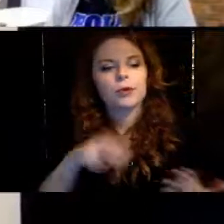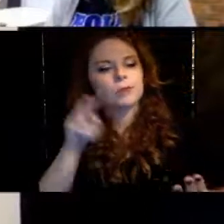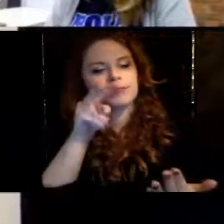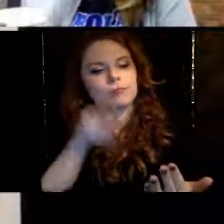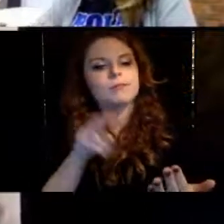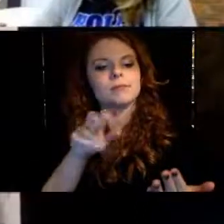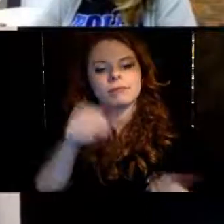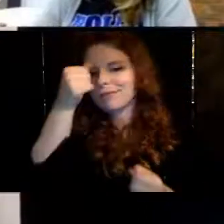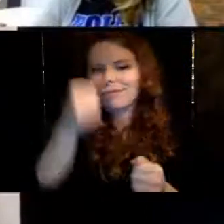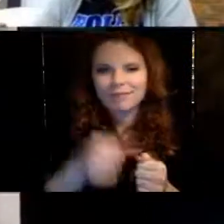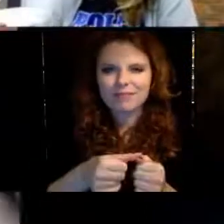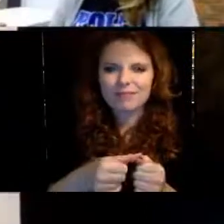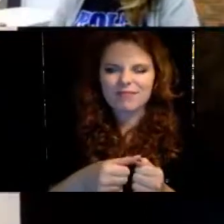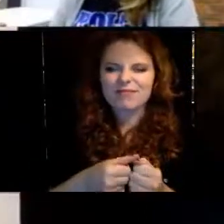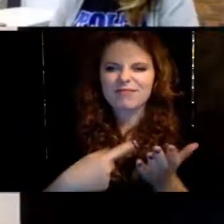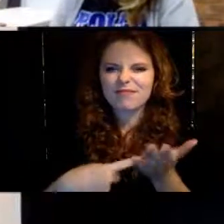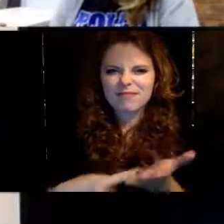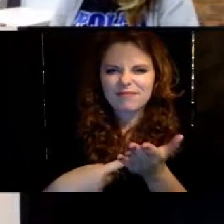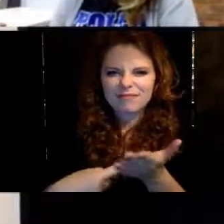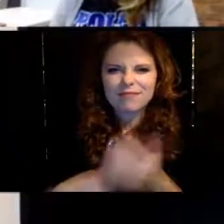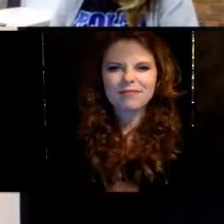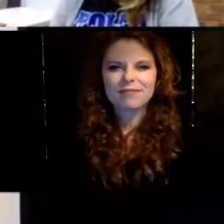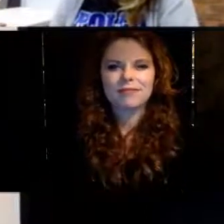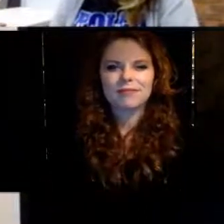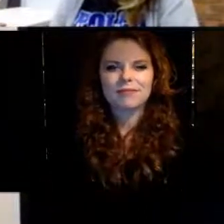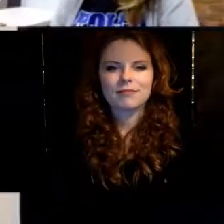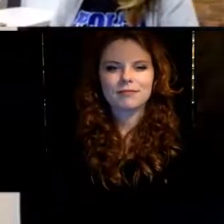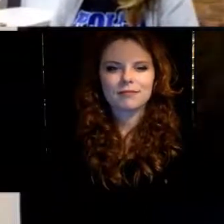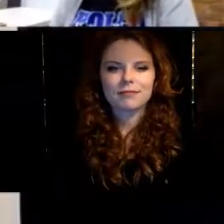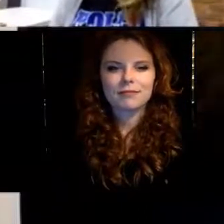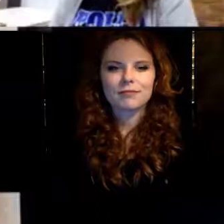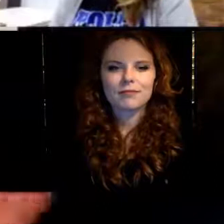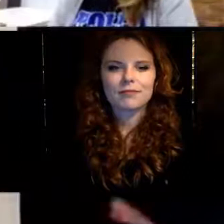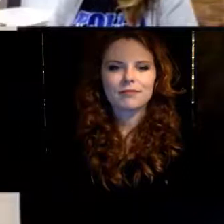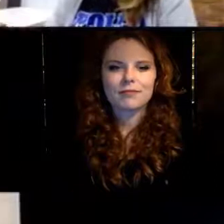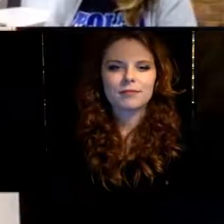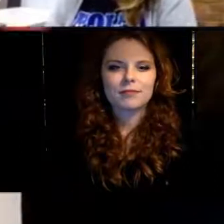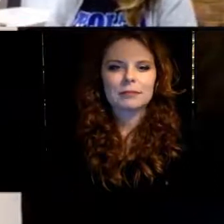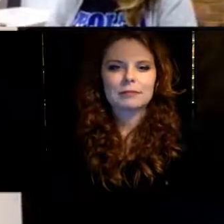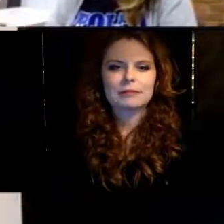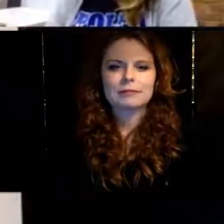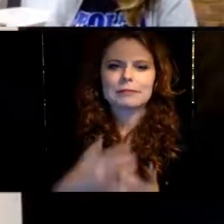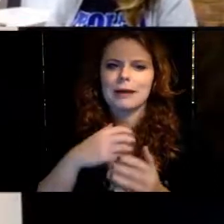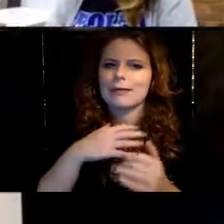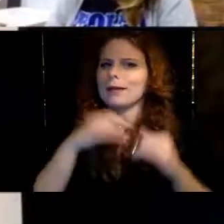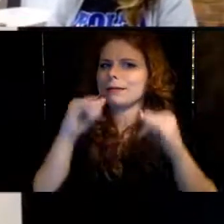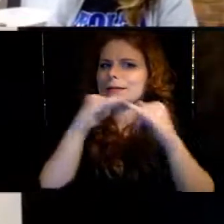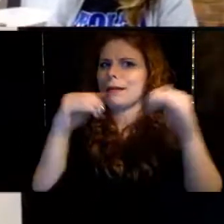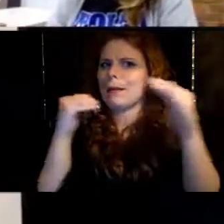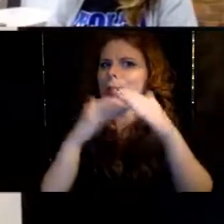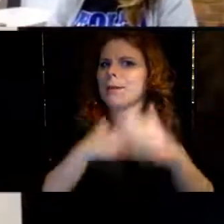know what we've been talking about and what this is. Okay, kind of got into my Zentangle